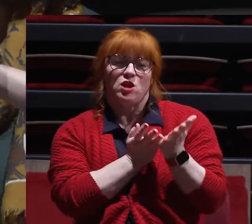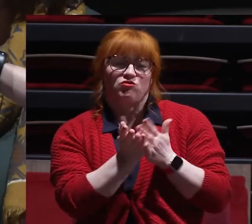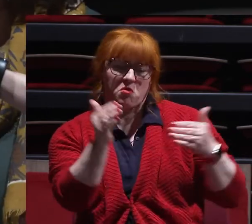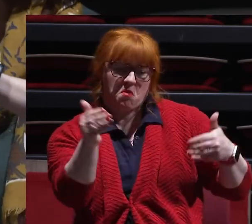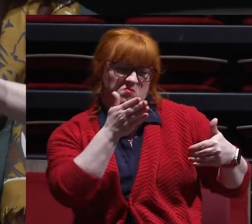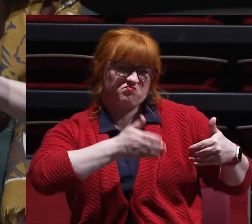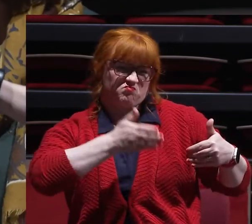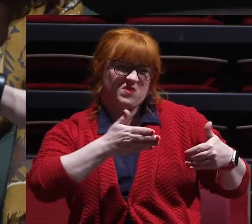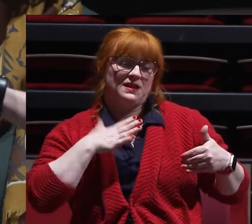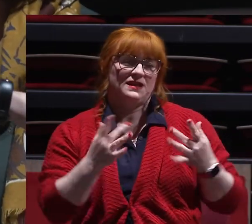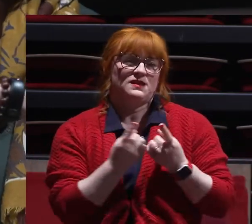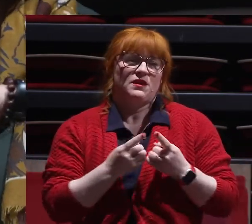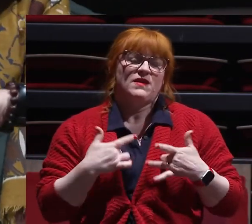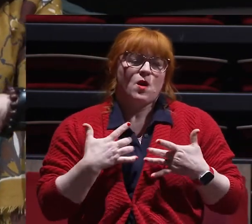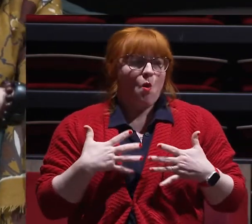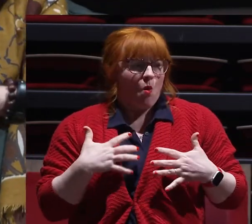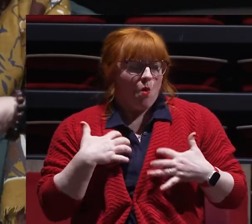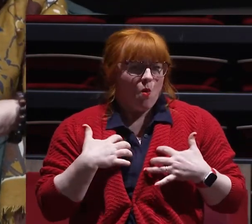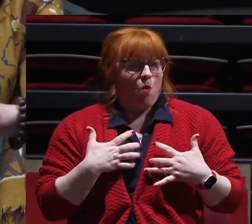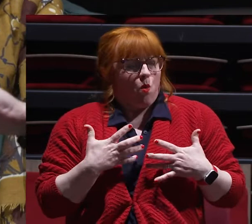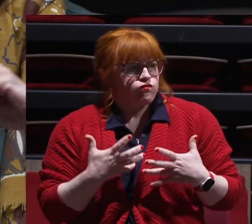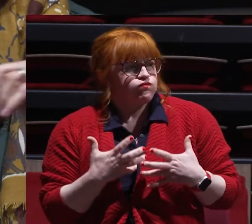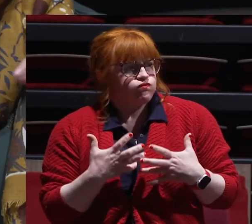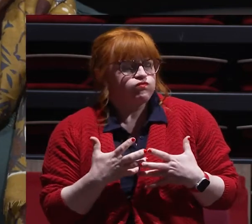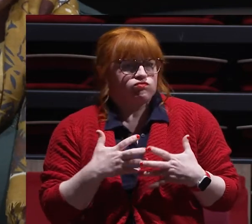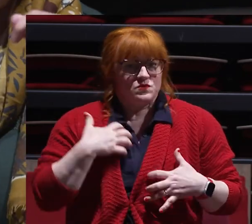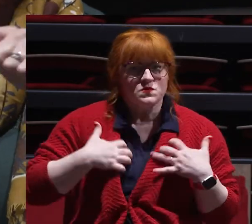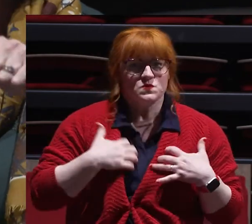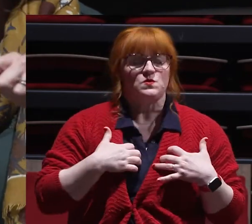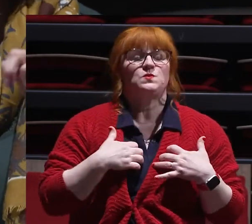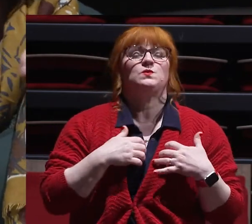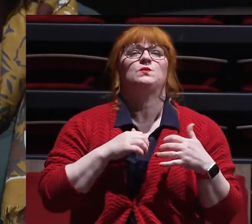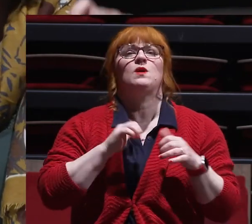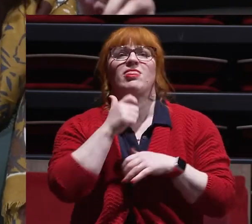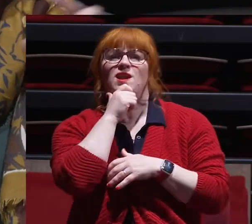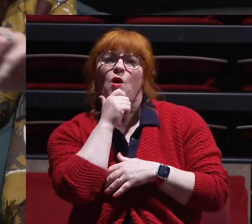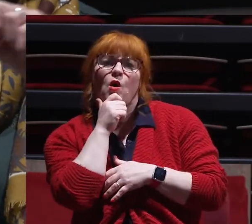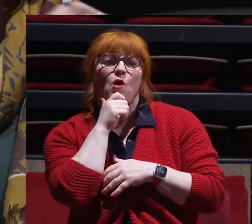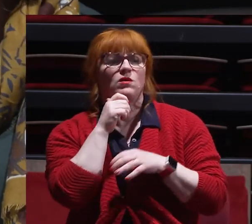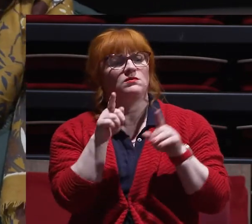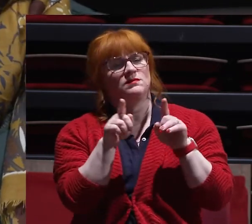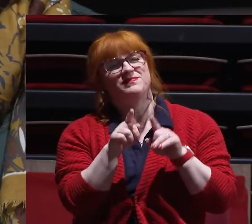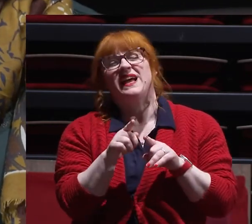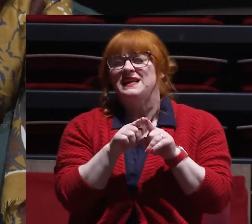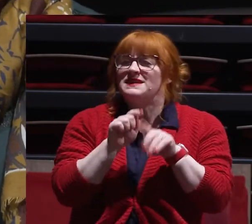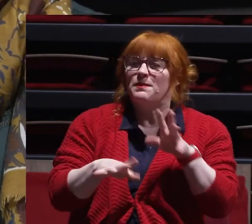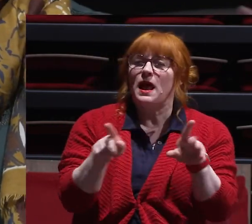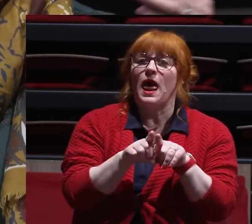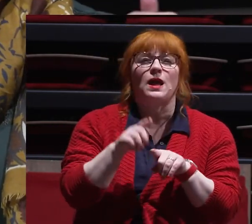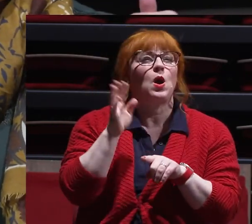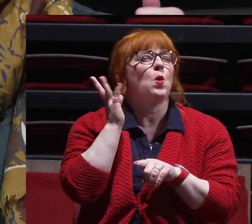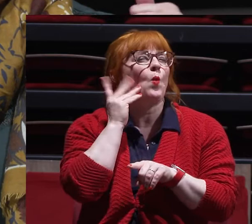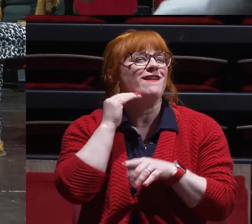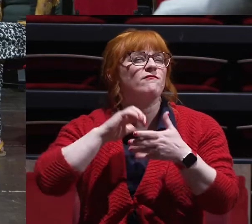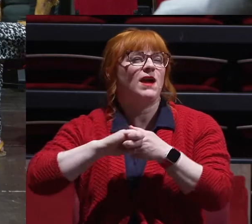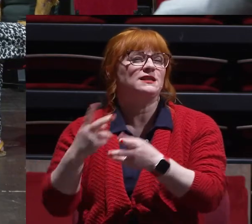and excitement about 2/3 of the way through, and I know what's going at the end. And then put them in order, try them in this order, invite friends round